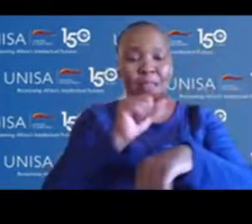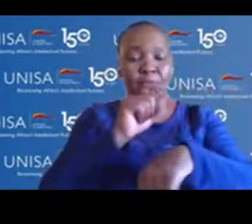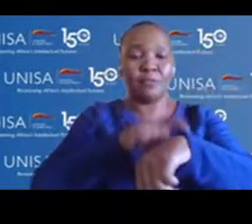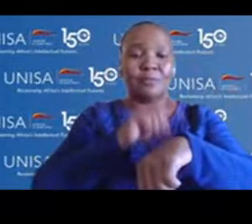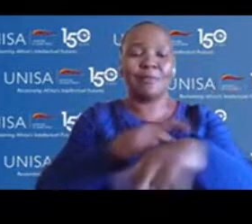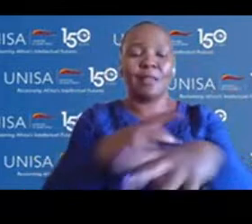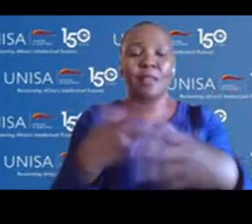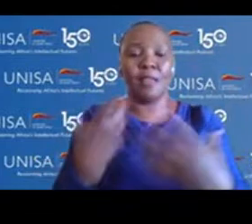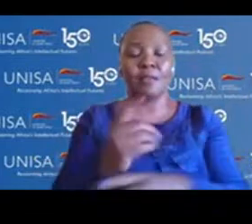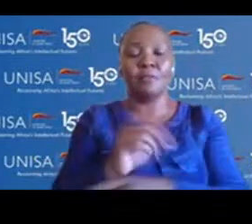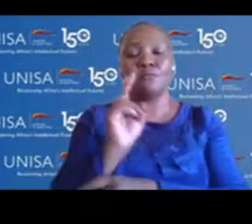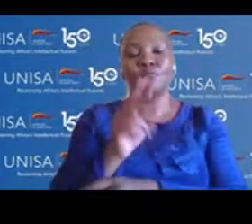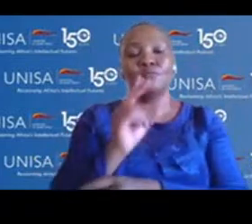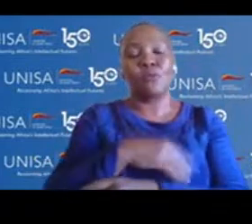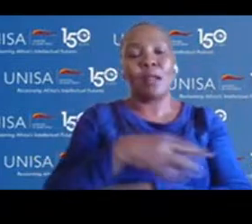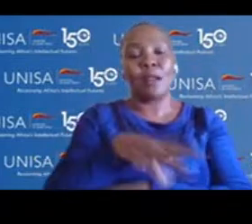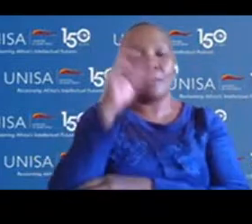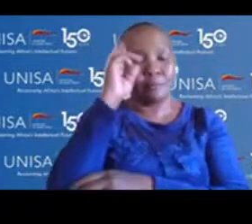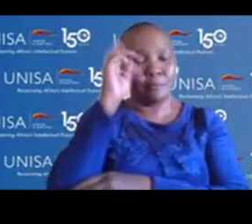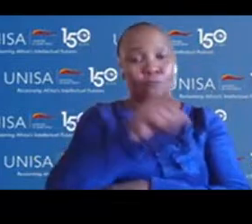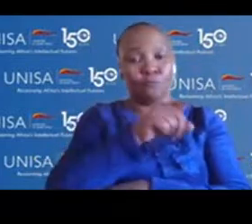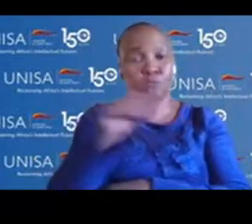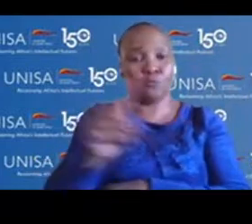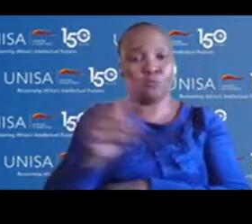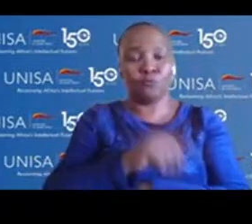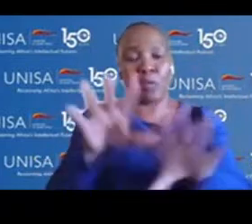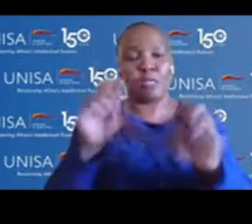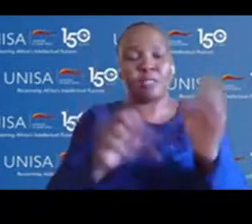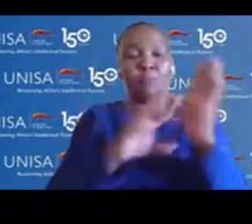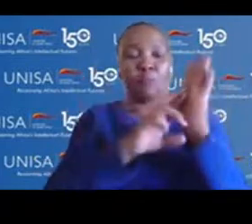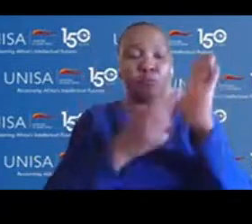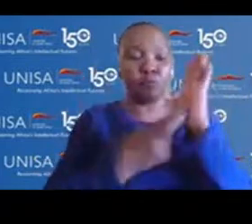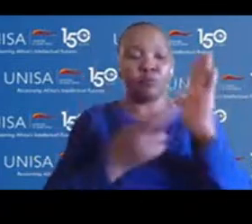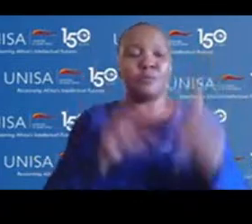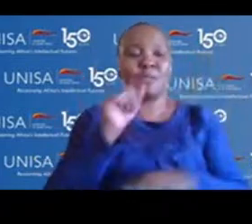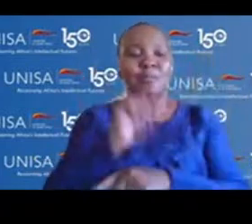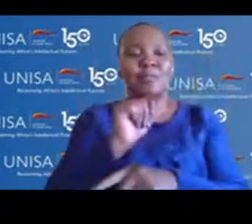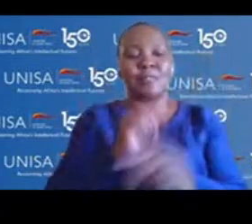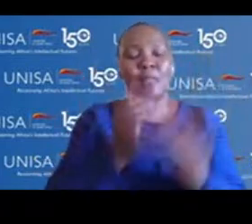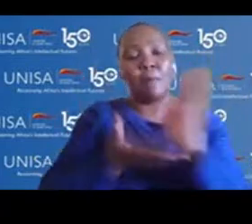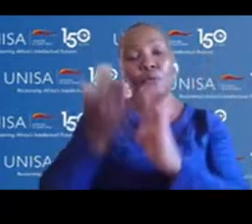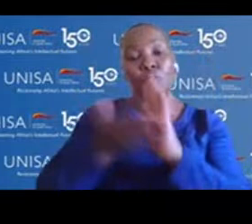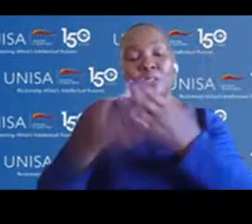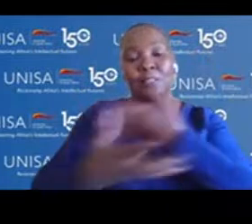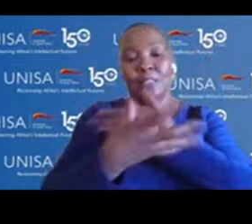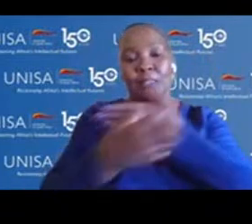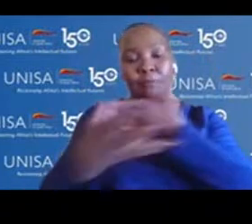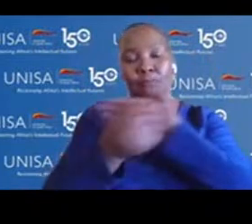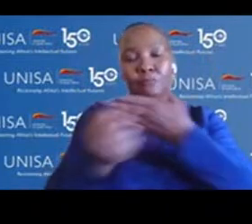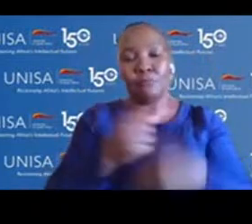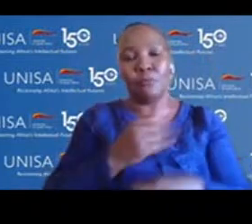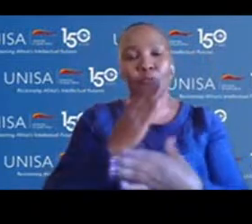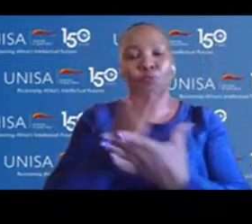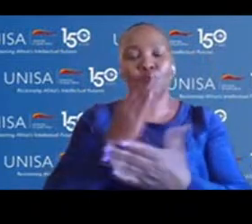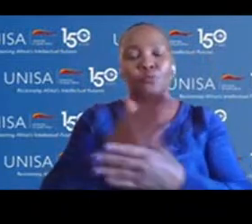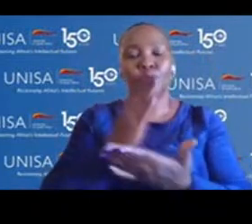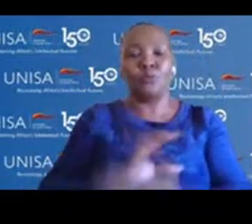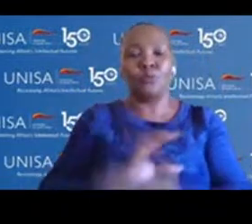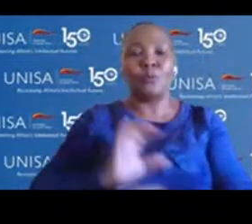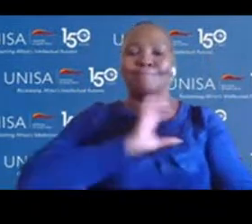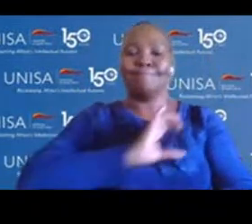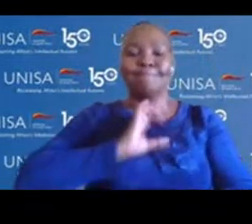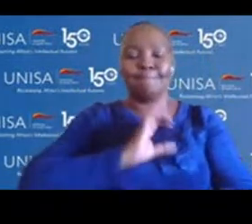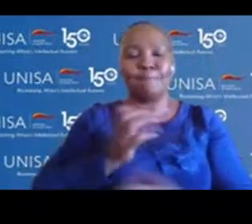that's why we also do remind you about the exam rules. So the uploading, the downloading, make sure you guys are comfortable doing this and